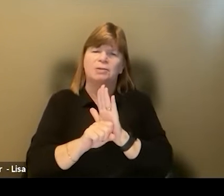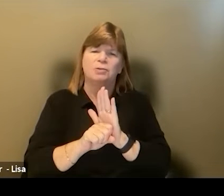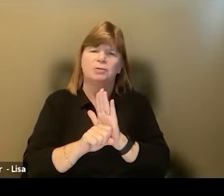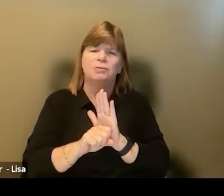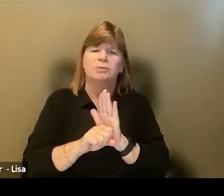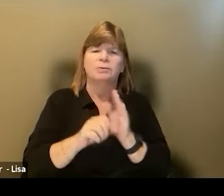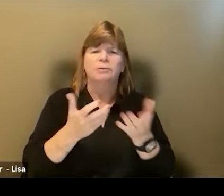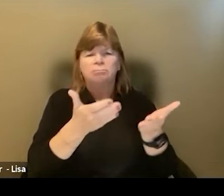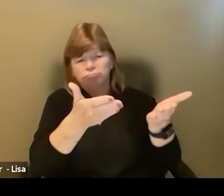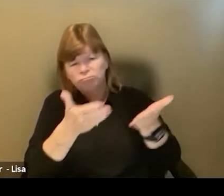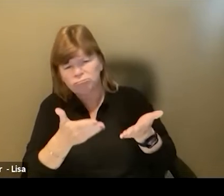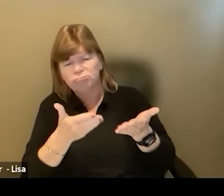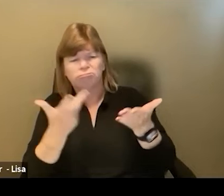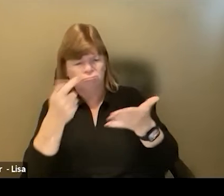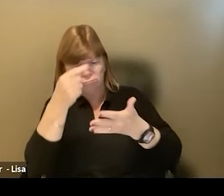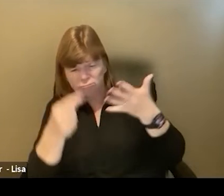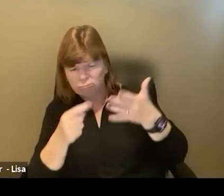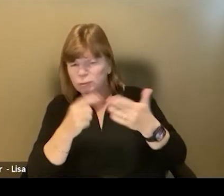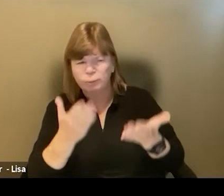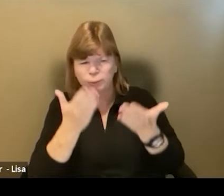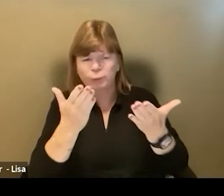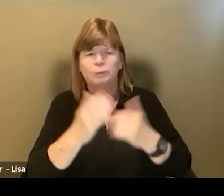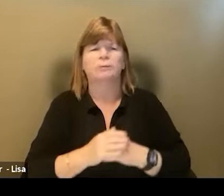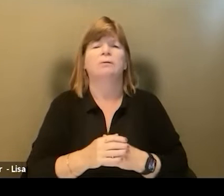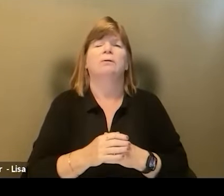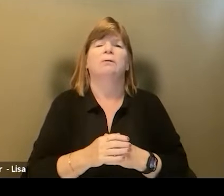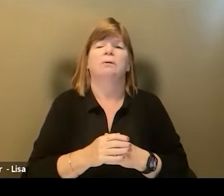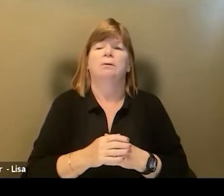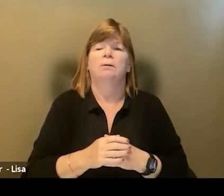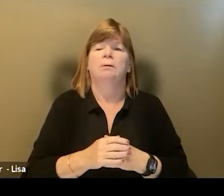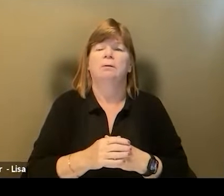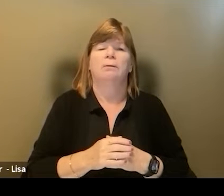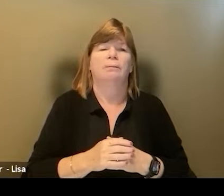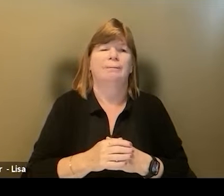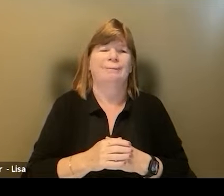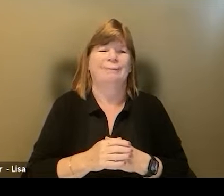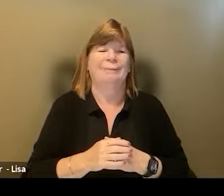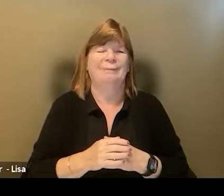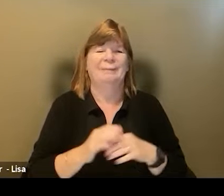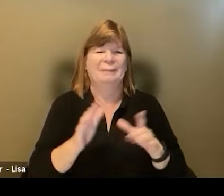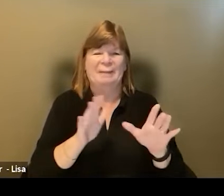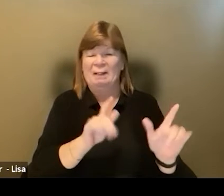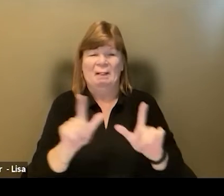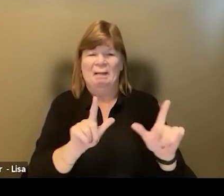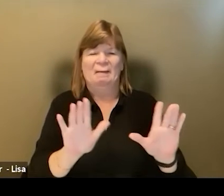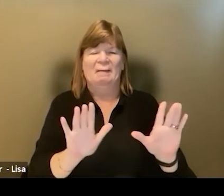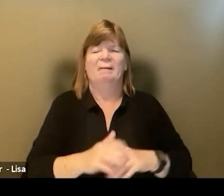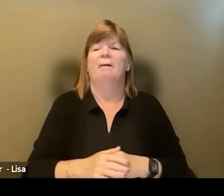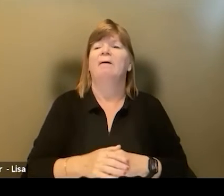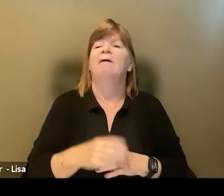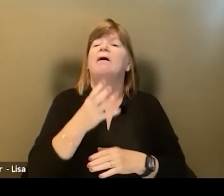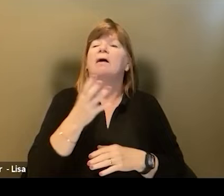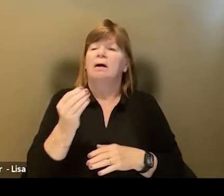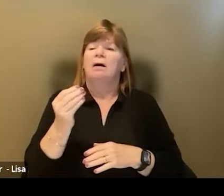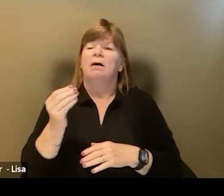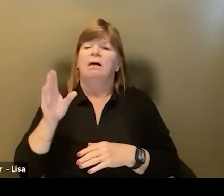on the proposed changes. And, oh, thank you. And the